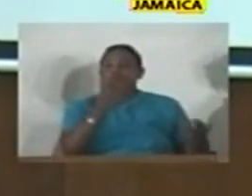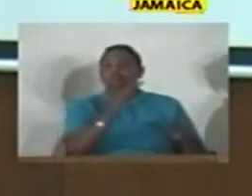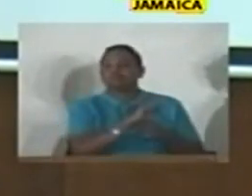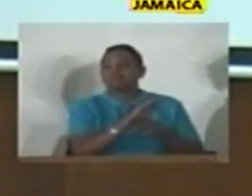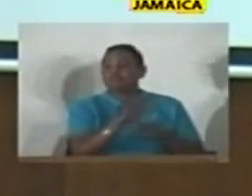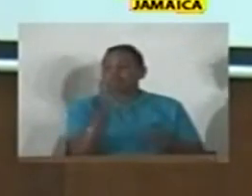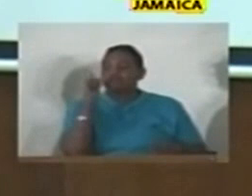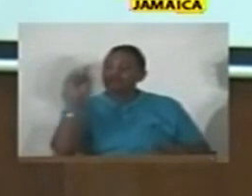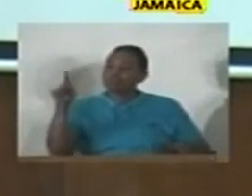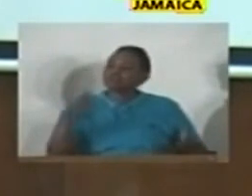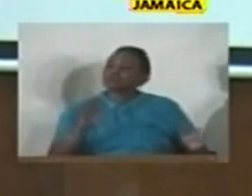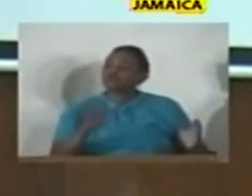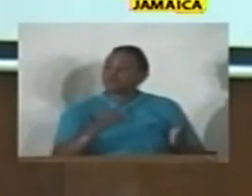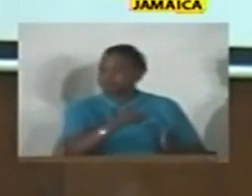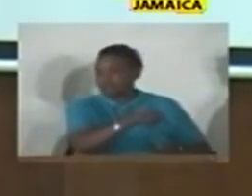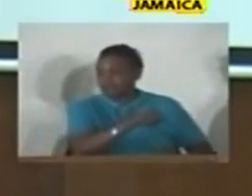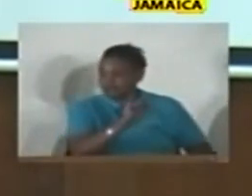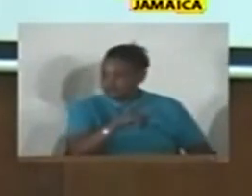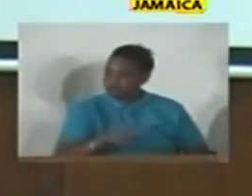is facilitating this.